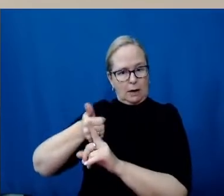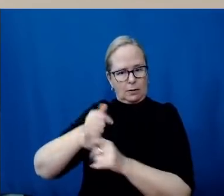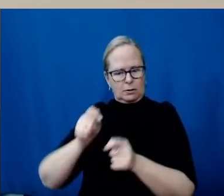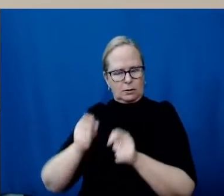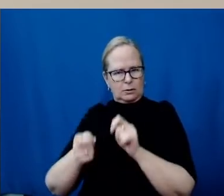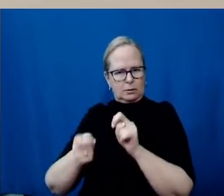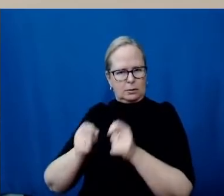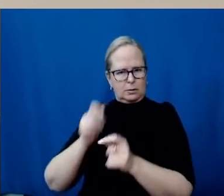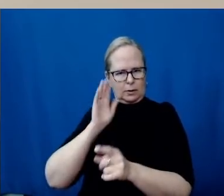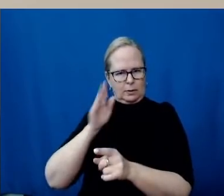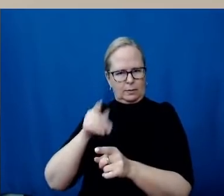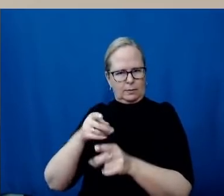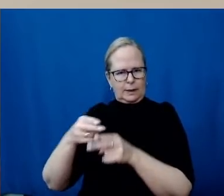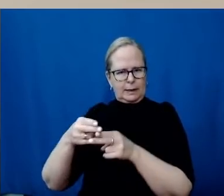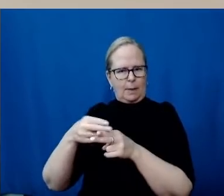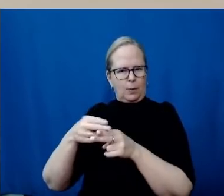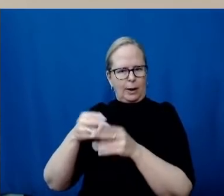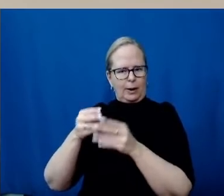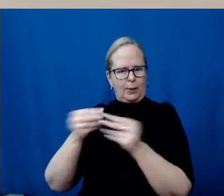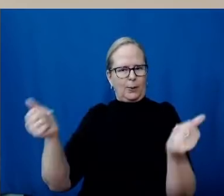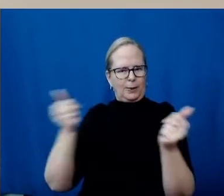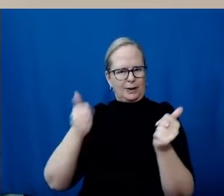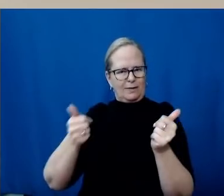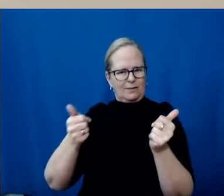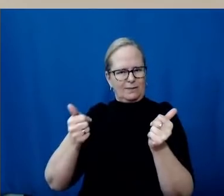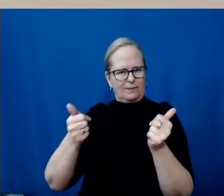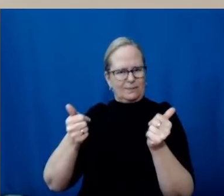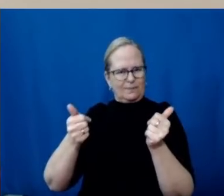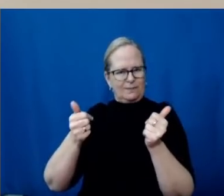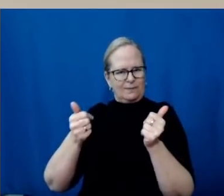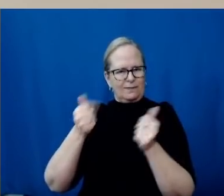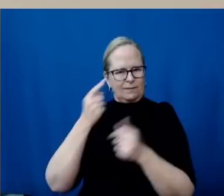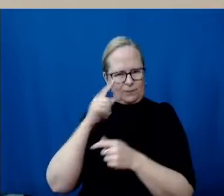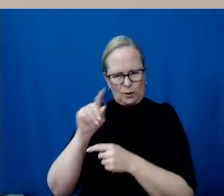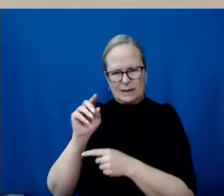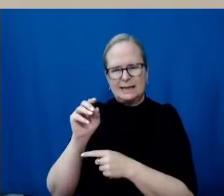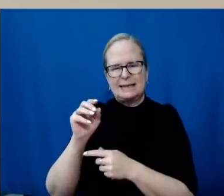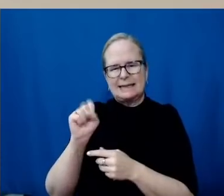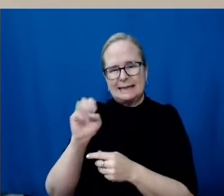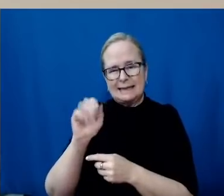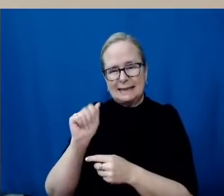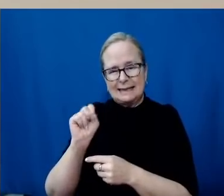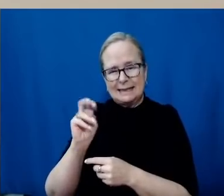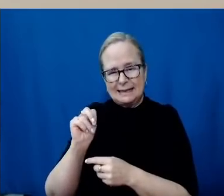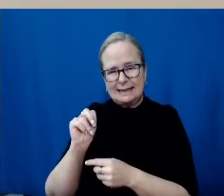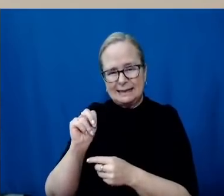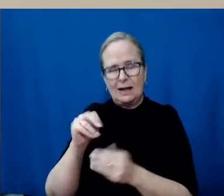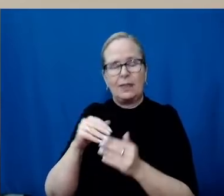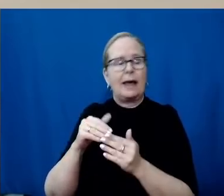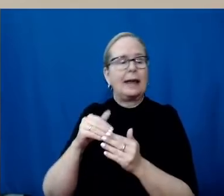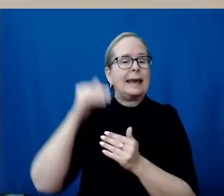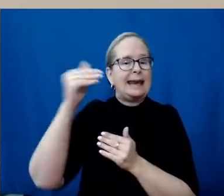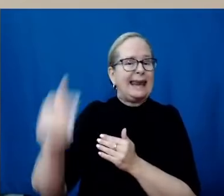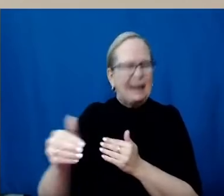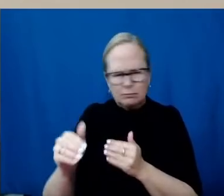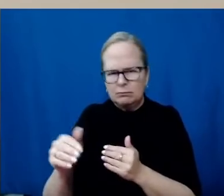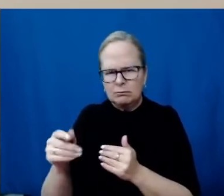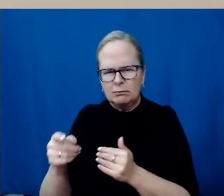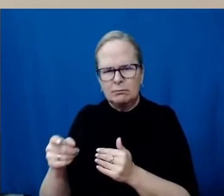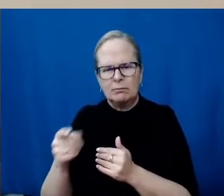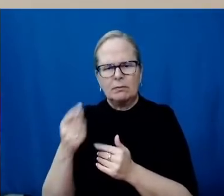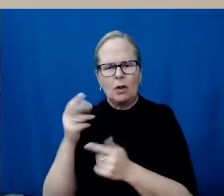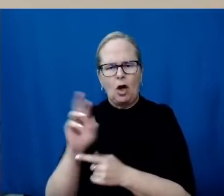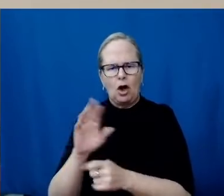by itself, and it temporarily eliminates itself for a season until it comes back in the next season. But